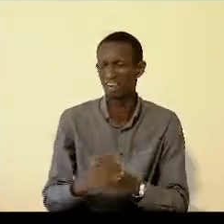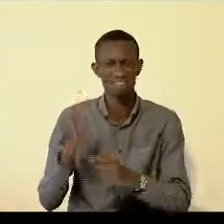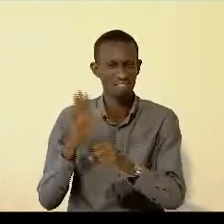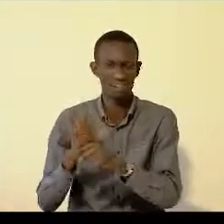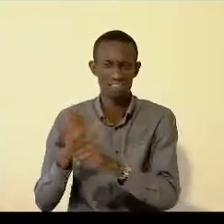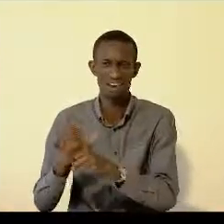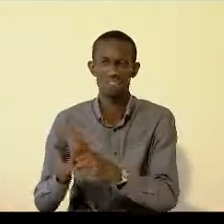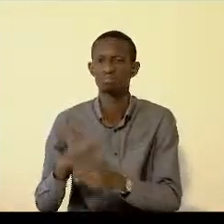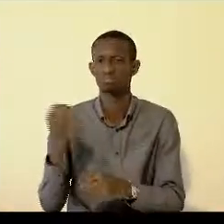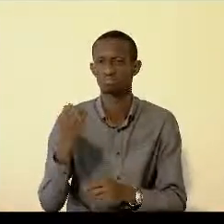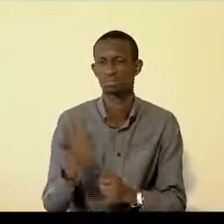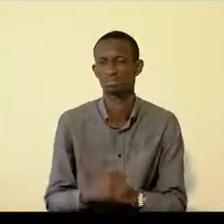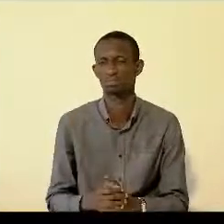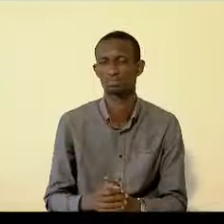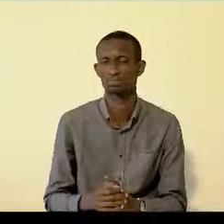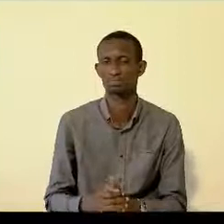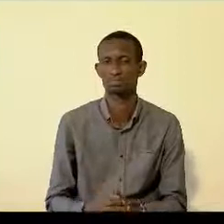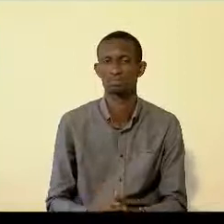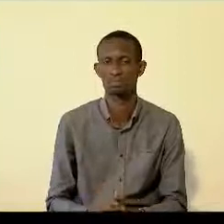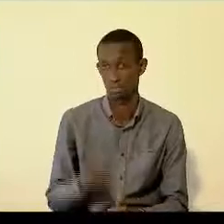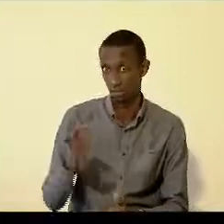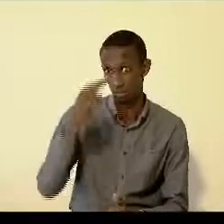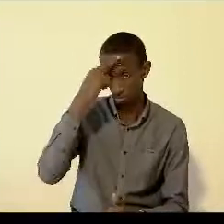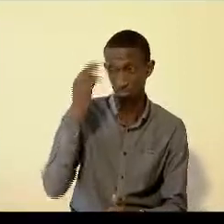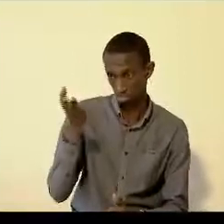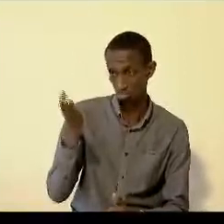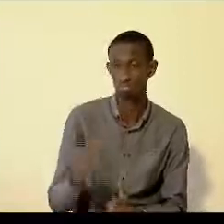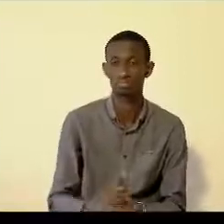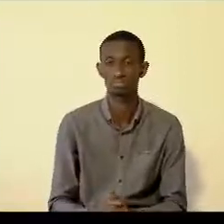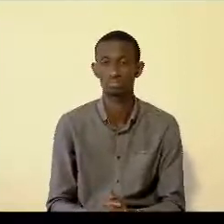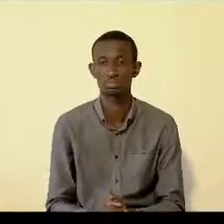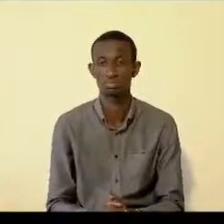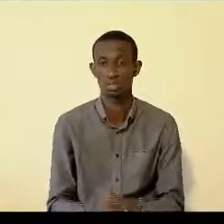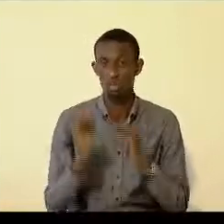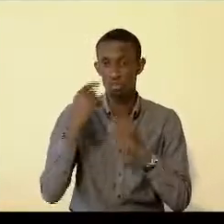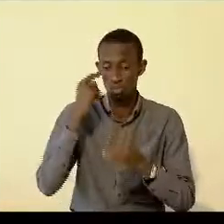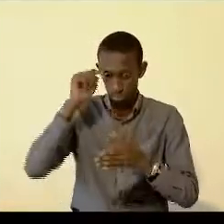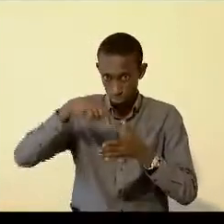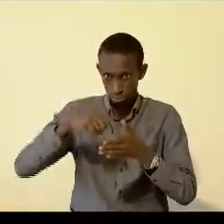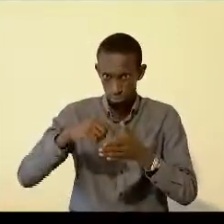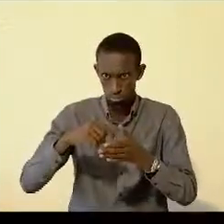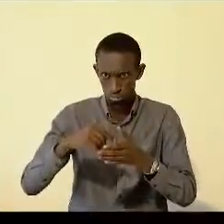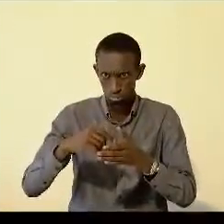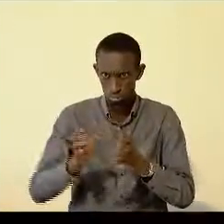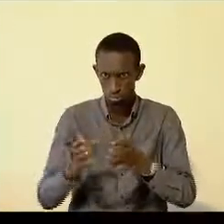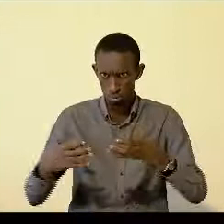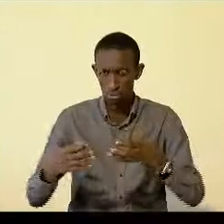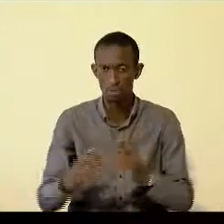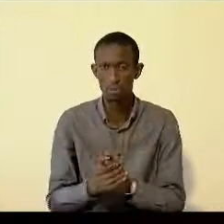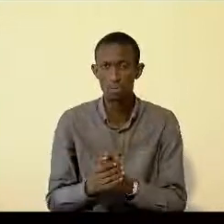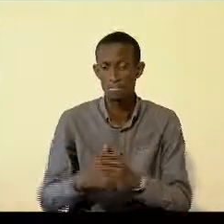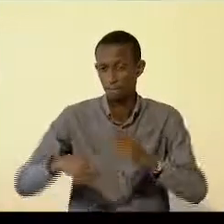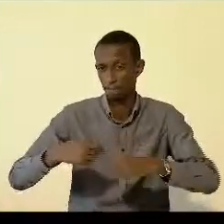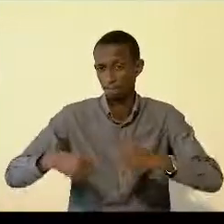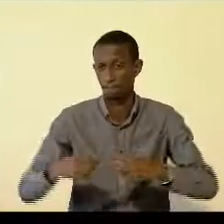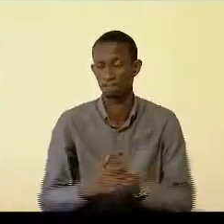violent. And there is a reason for this. As you move down the group, the reactivity of